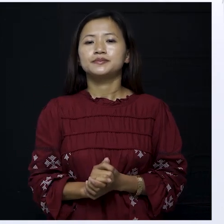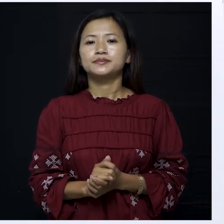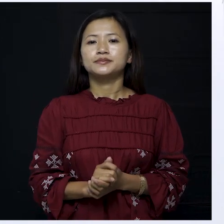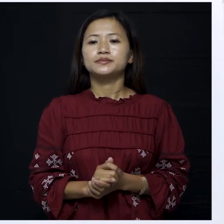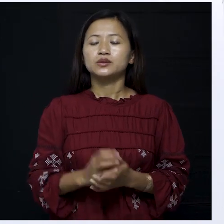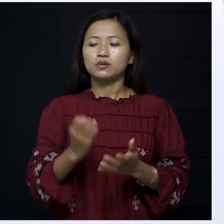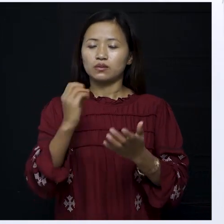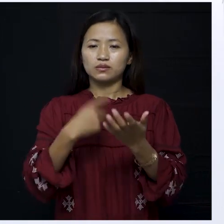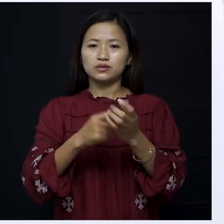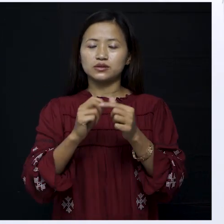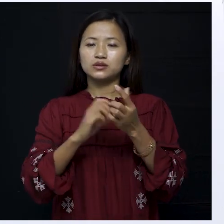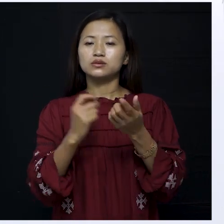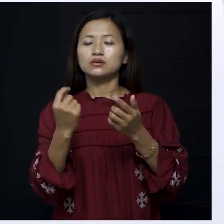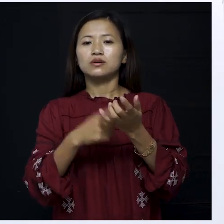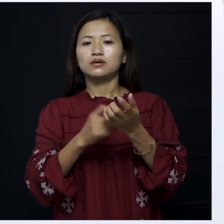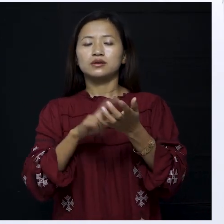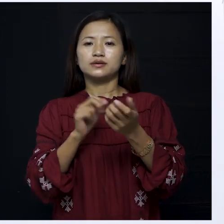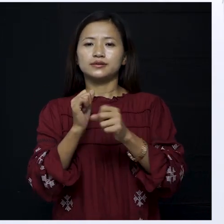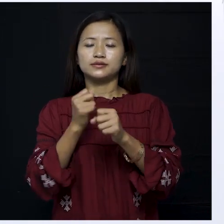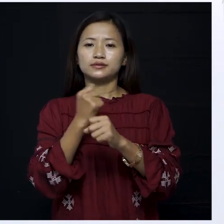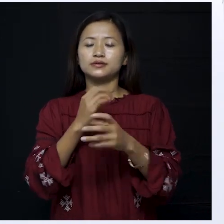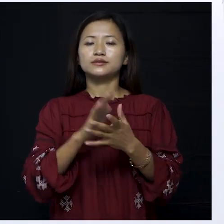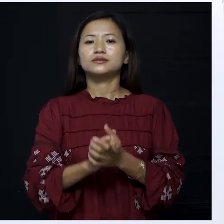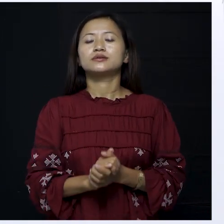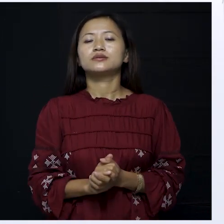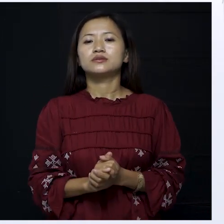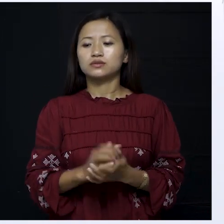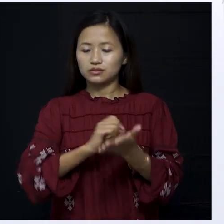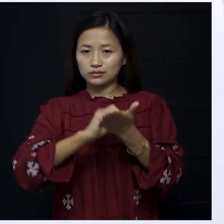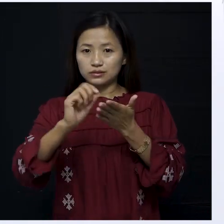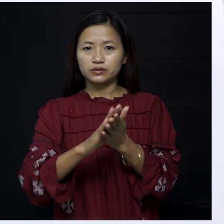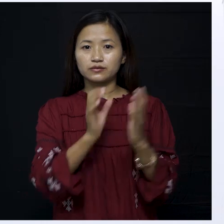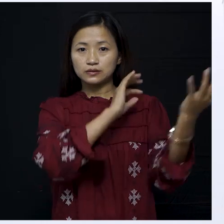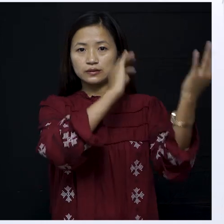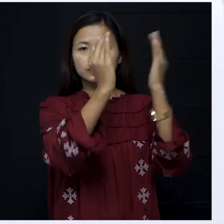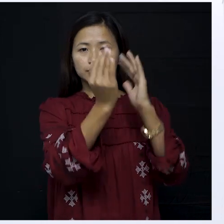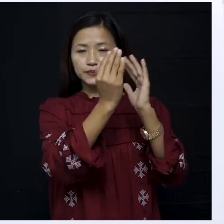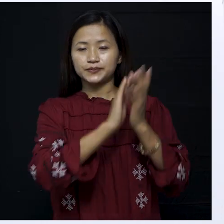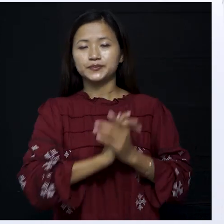or recurring, and you can also write universal